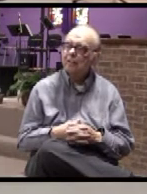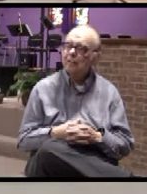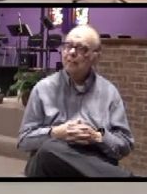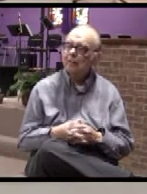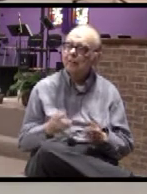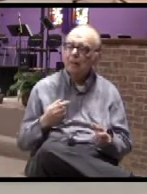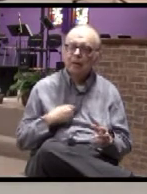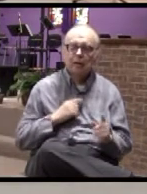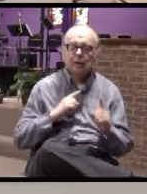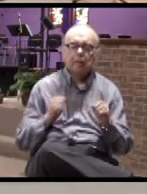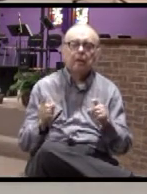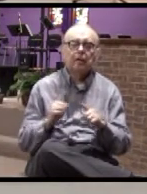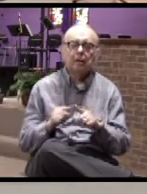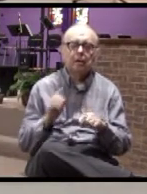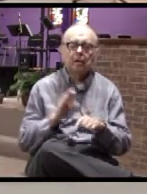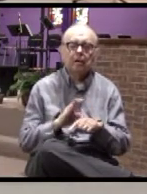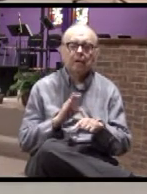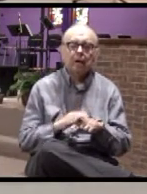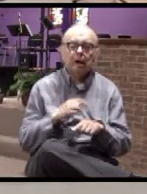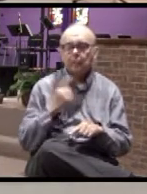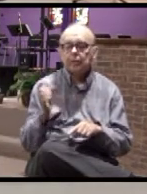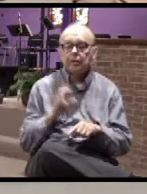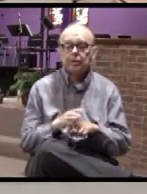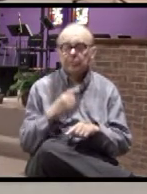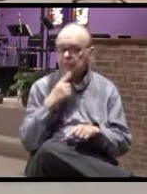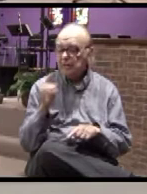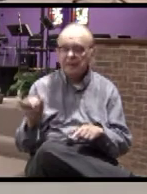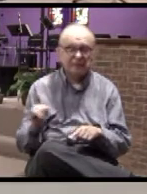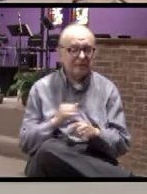I'll go to another church and tell them the same thing.